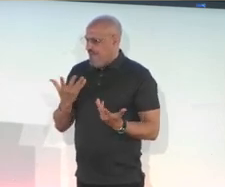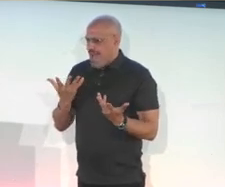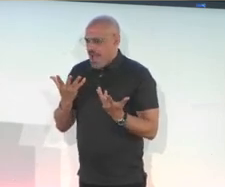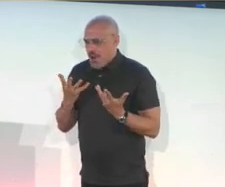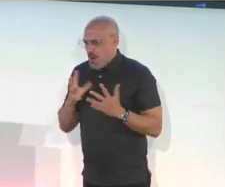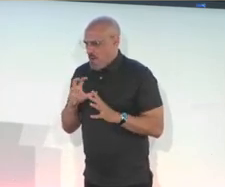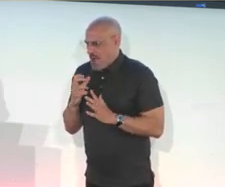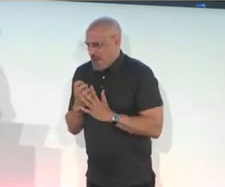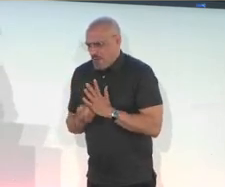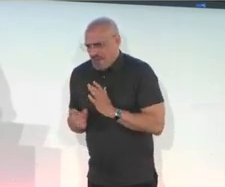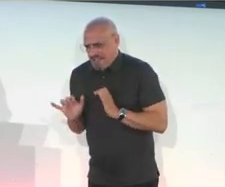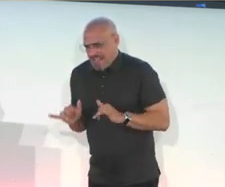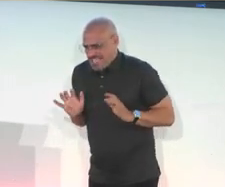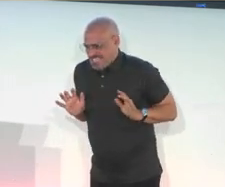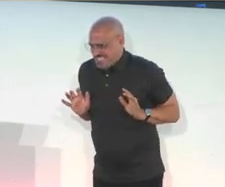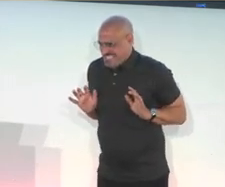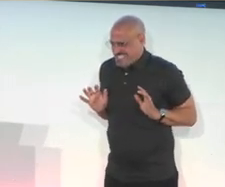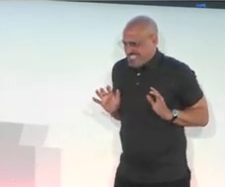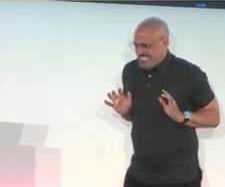it.